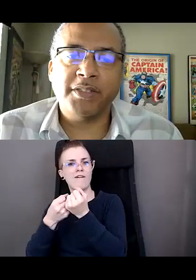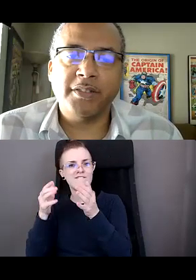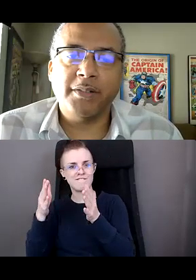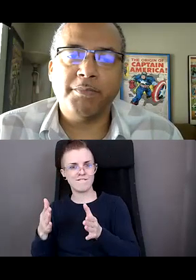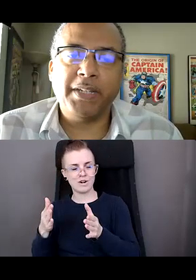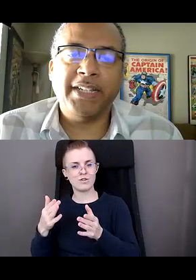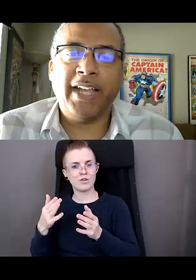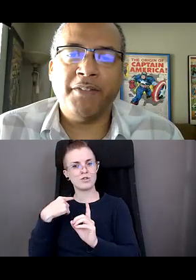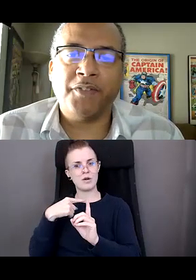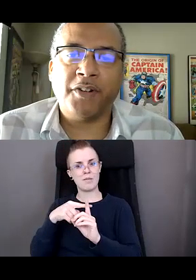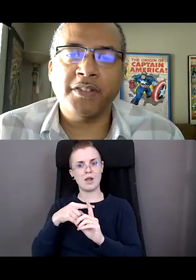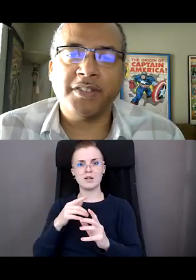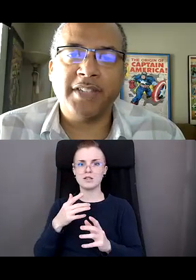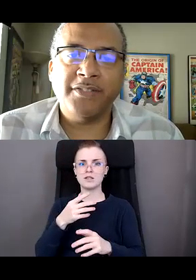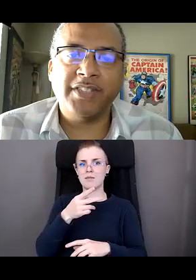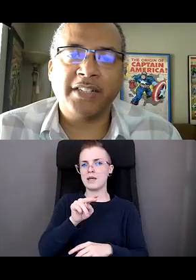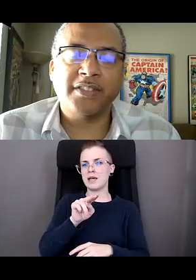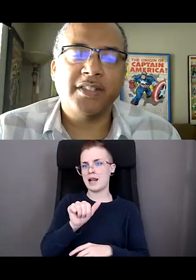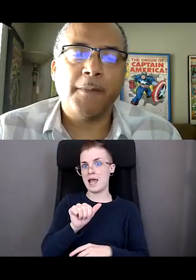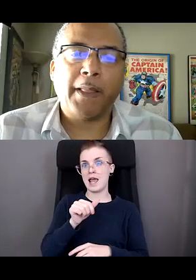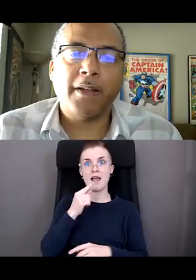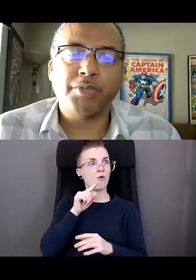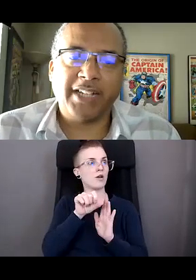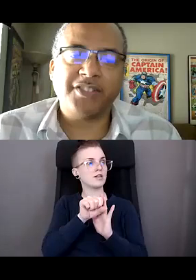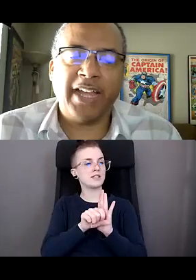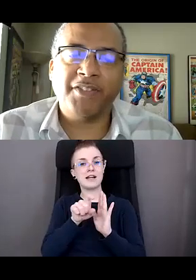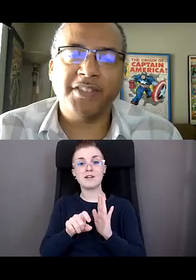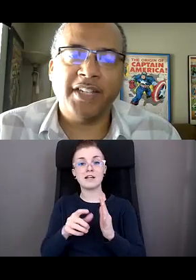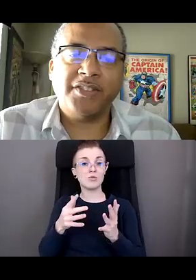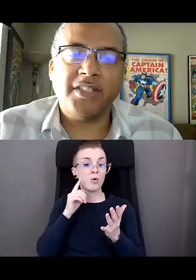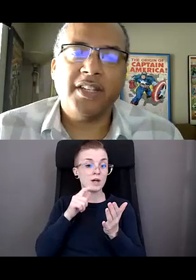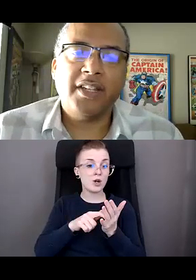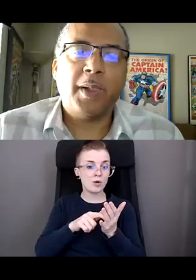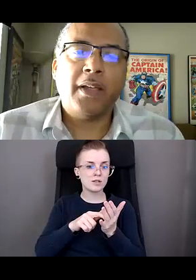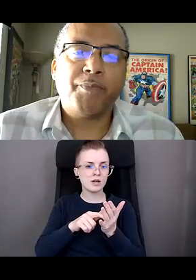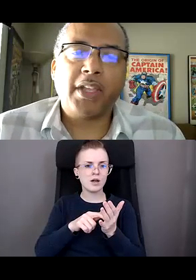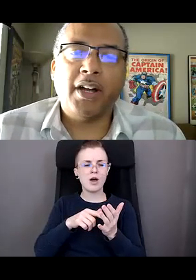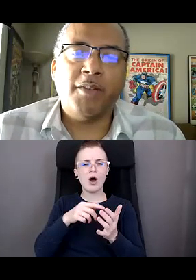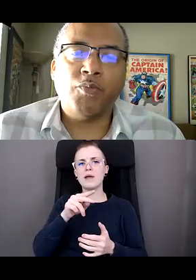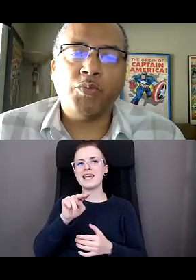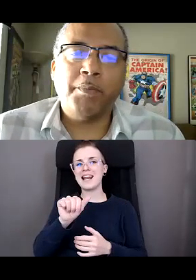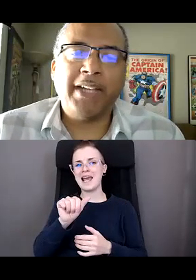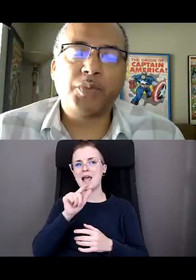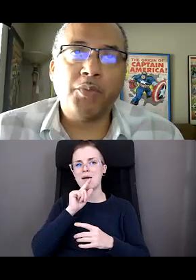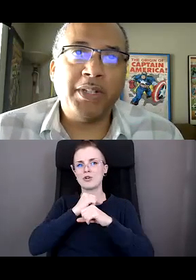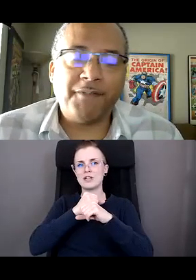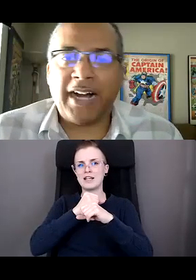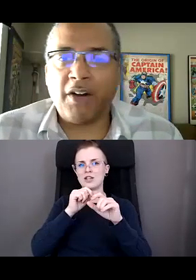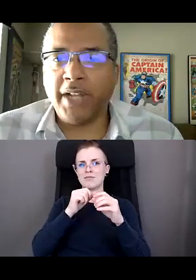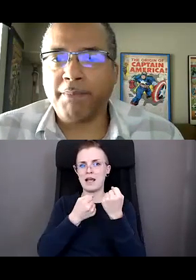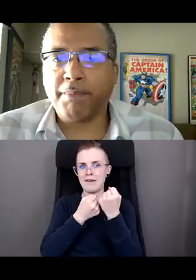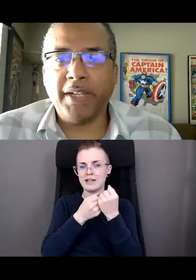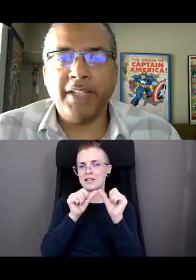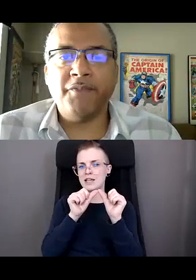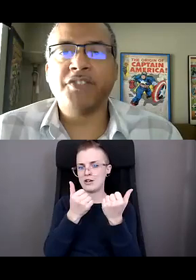the PNA for the state of Texas, Protection Advocacy Agency? The biggest one we